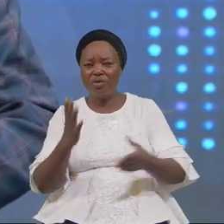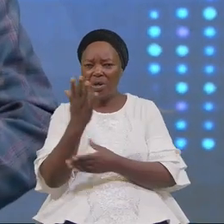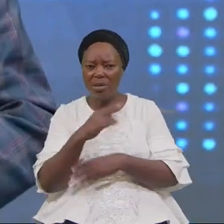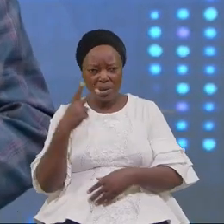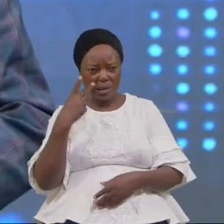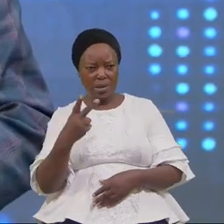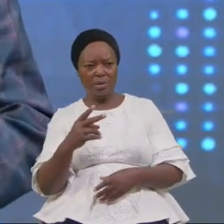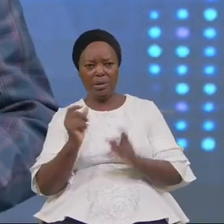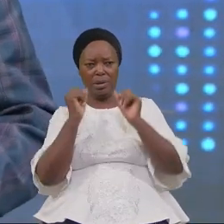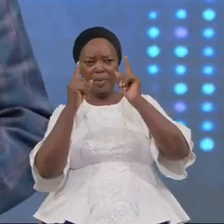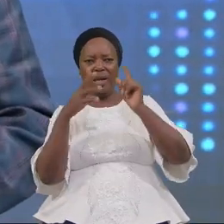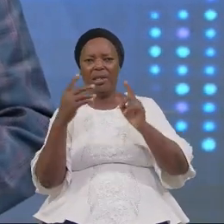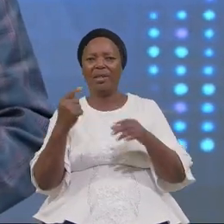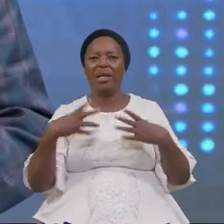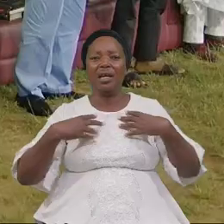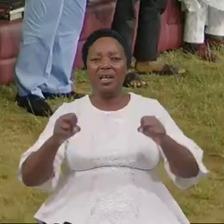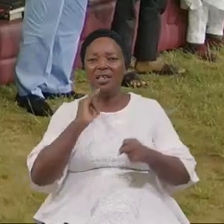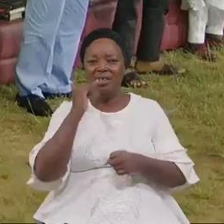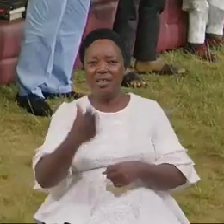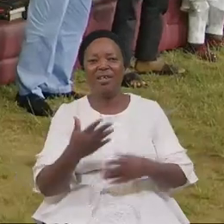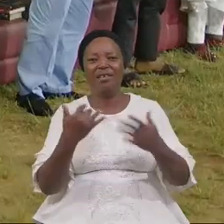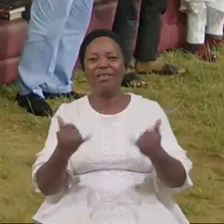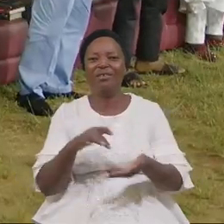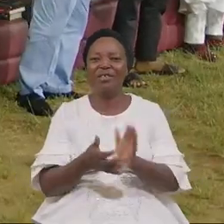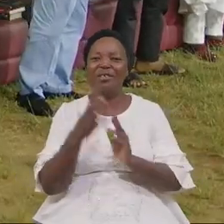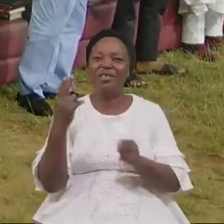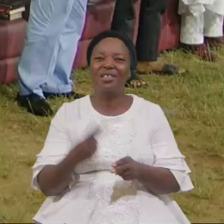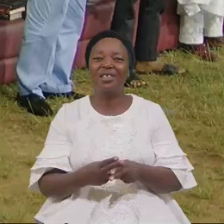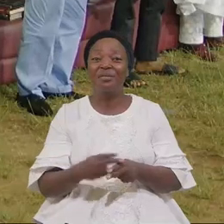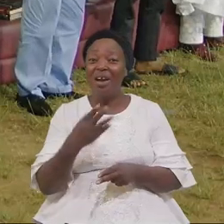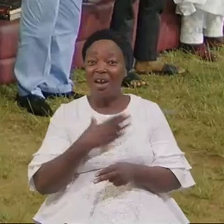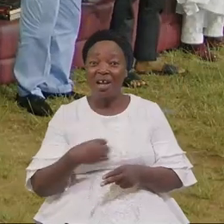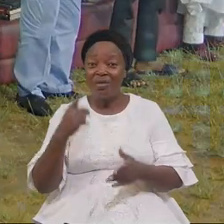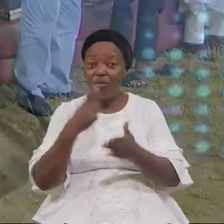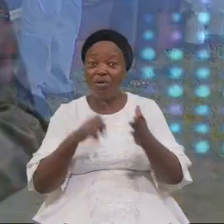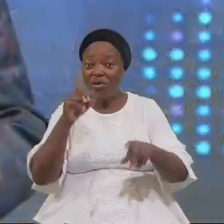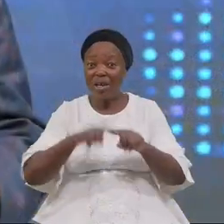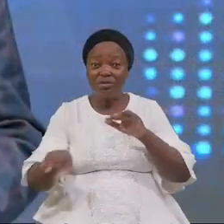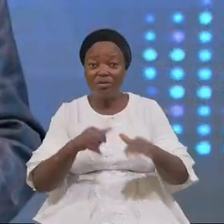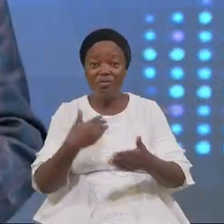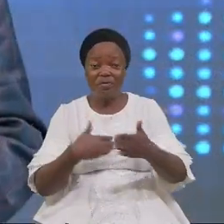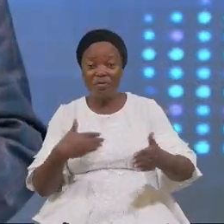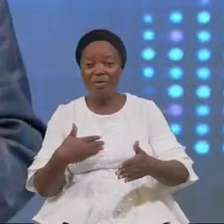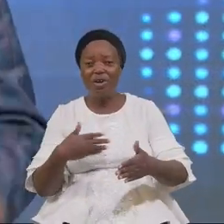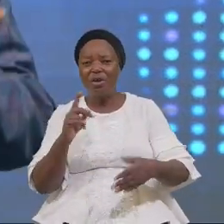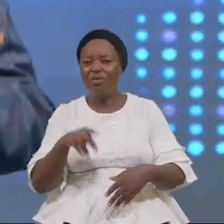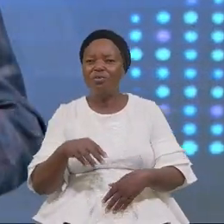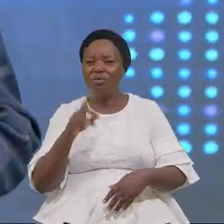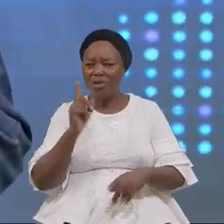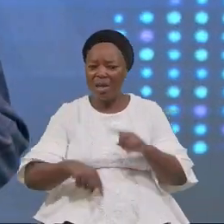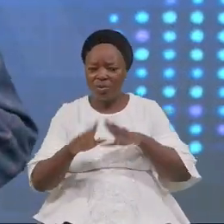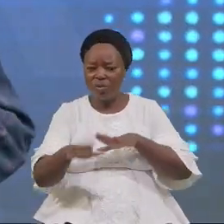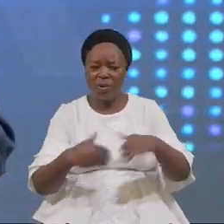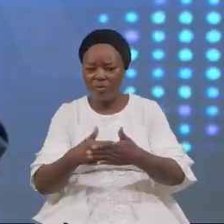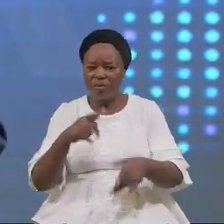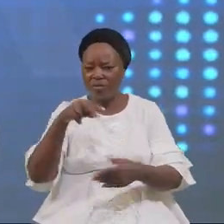behold, the healing is there already. And what you could not do before, you couldn't walk before, you